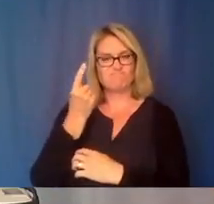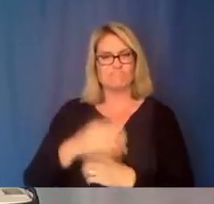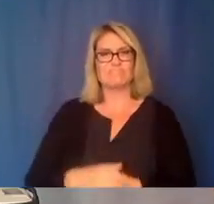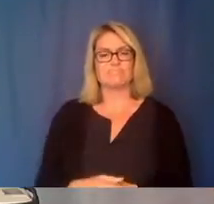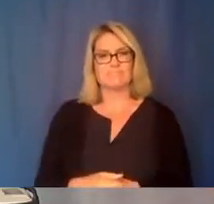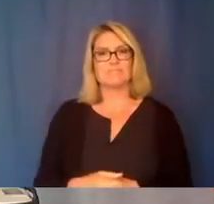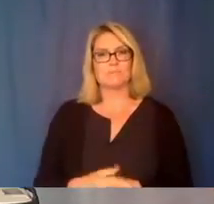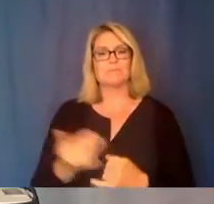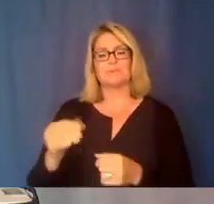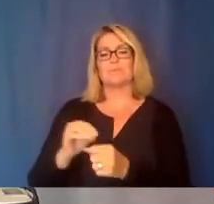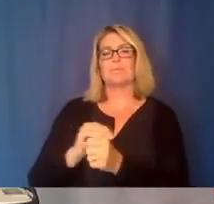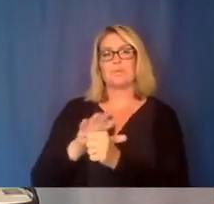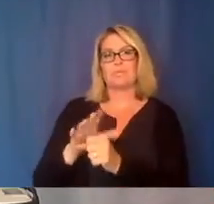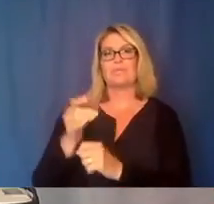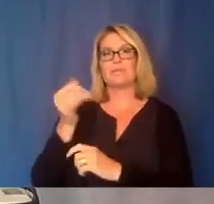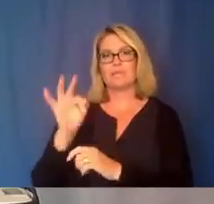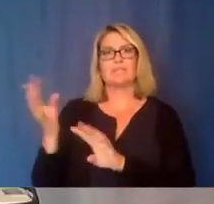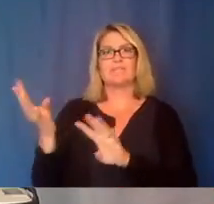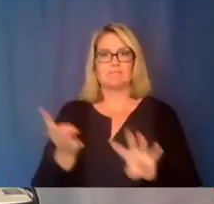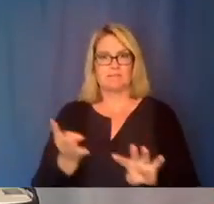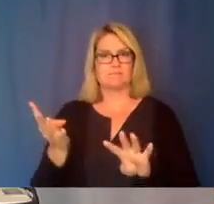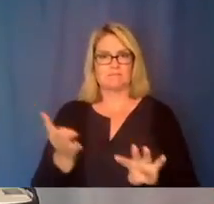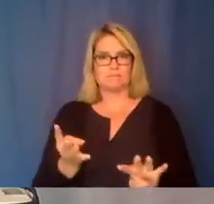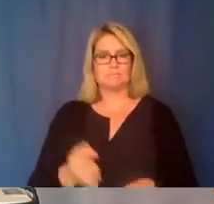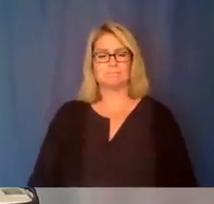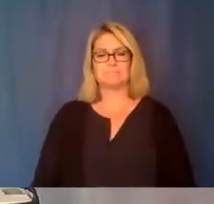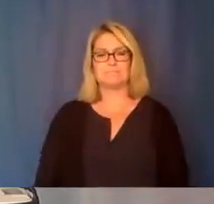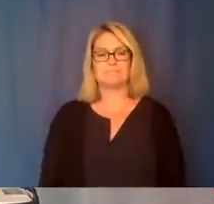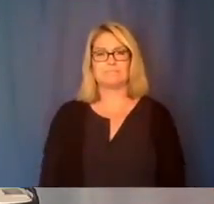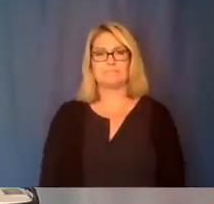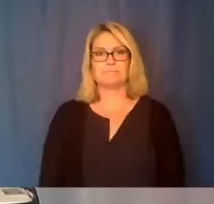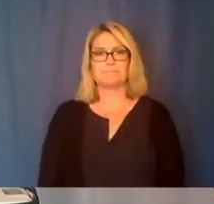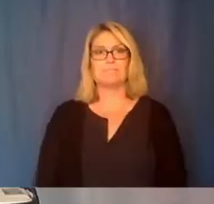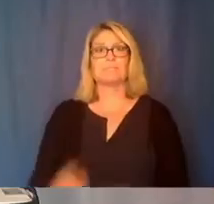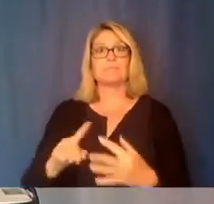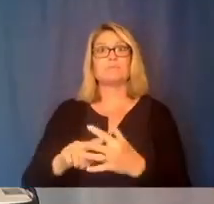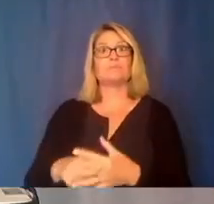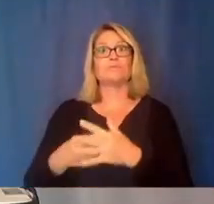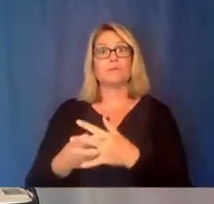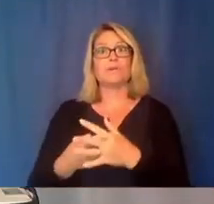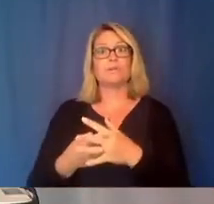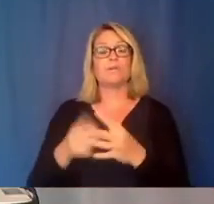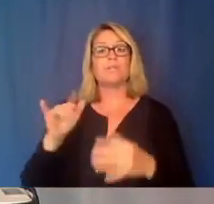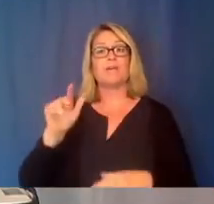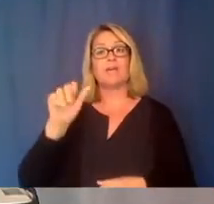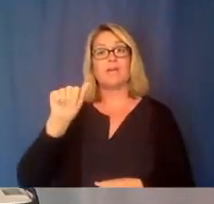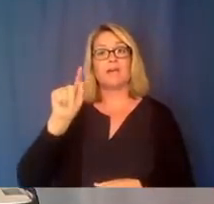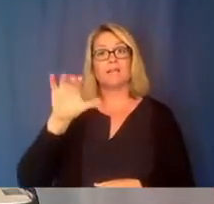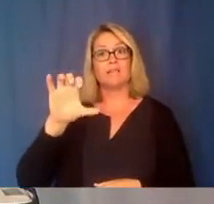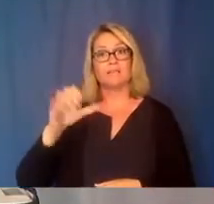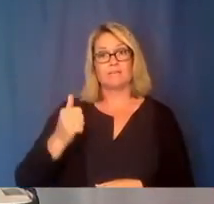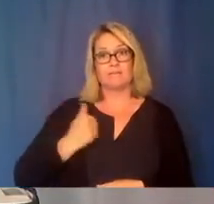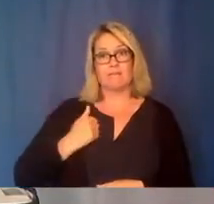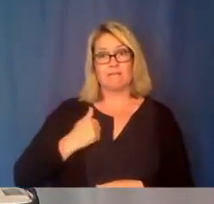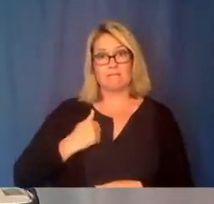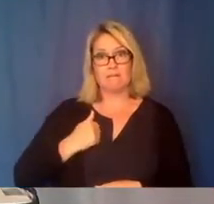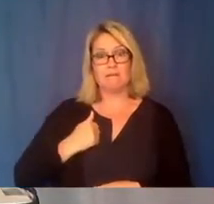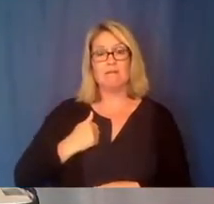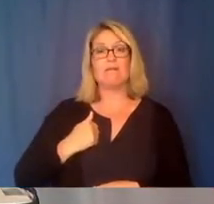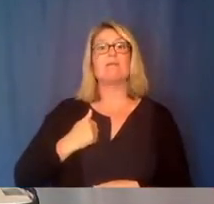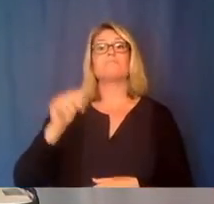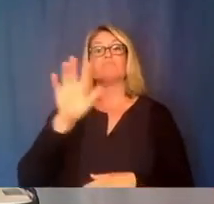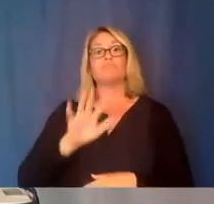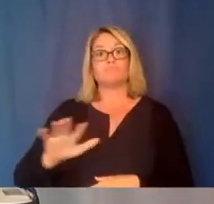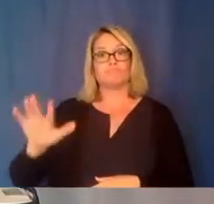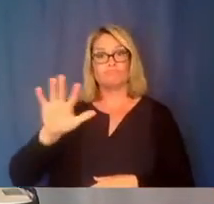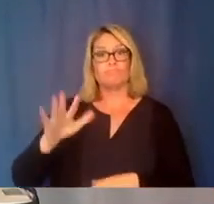COVID-19 briefing. Just to begin, the COVID situation in Atlantic Canada and across the country continues to improve week after week